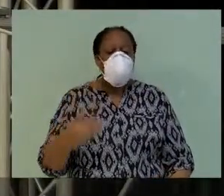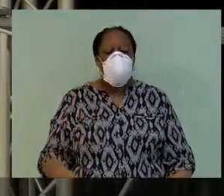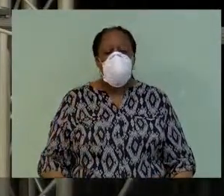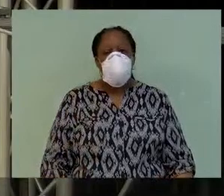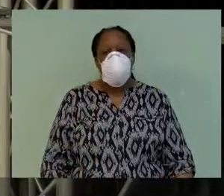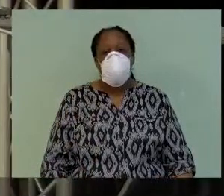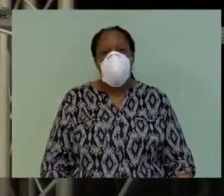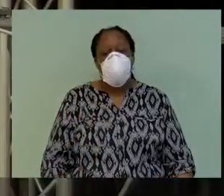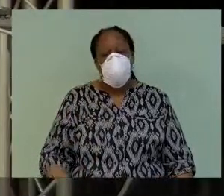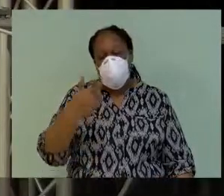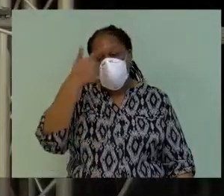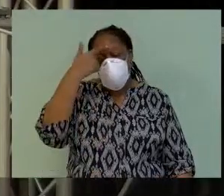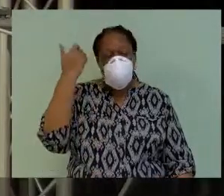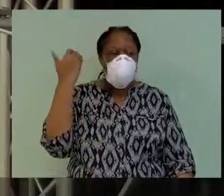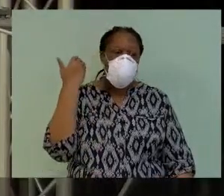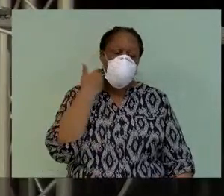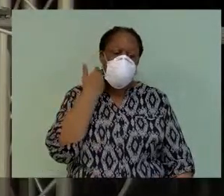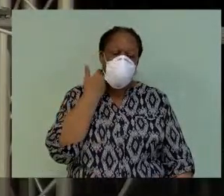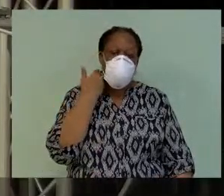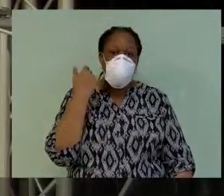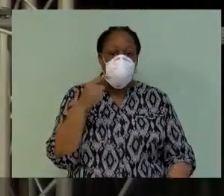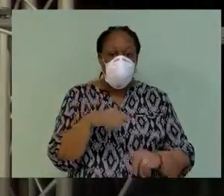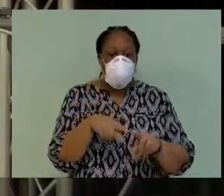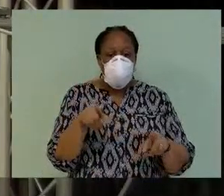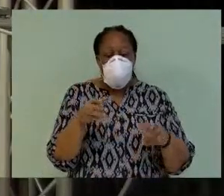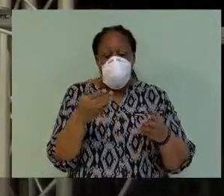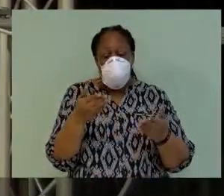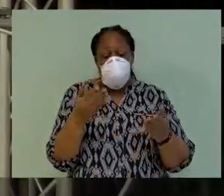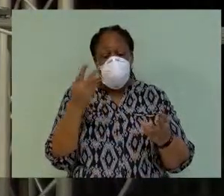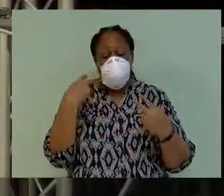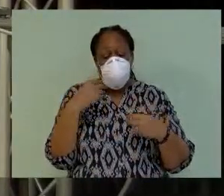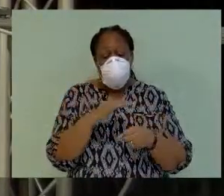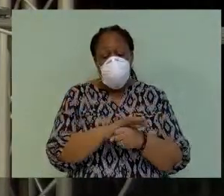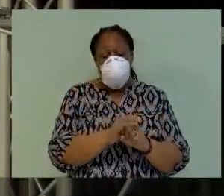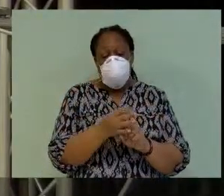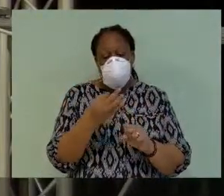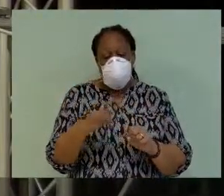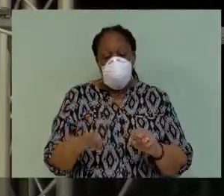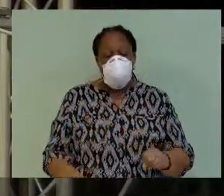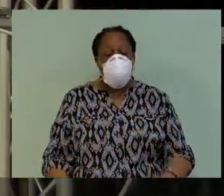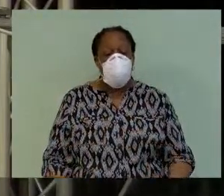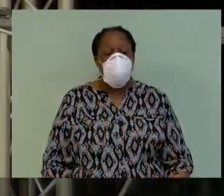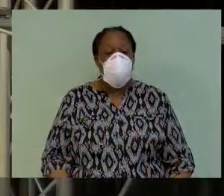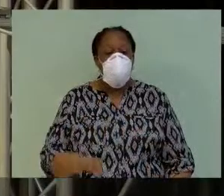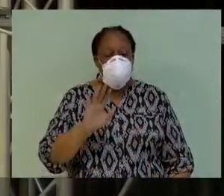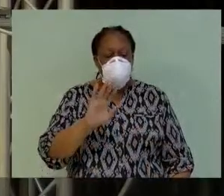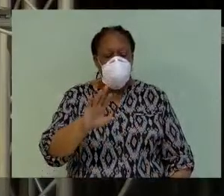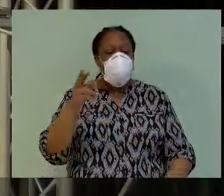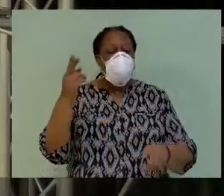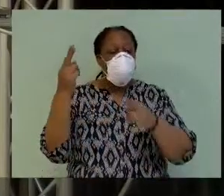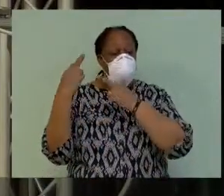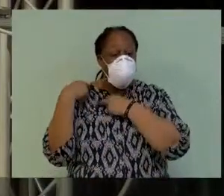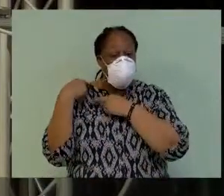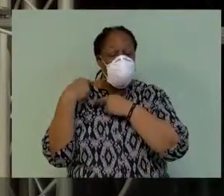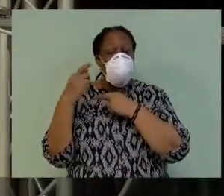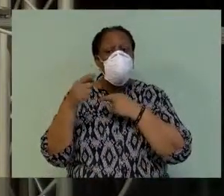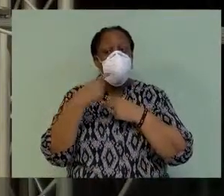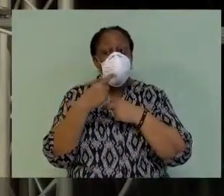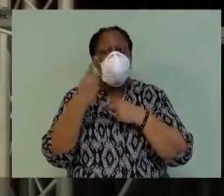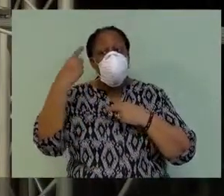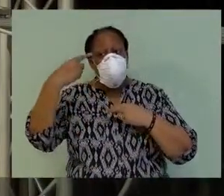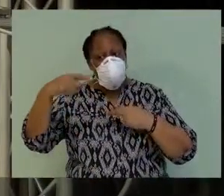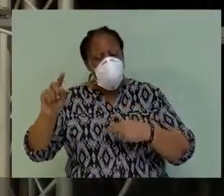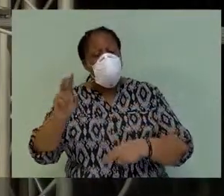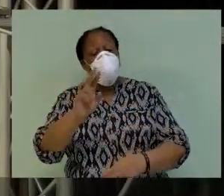back because they have a fever and they might have COVID-19, it's your responsibility also to refer them on to a health